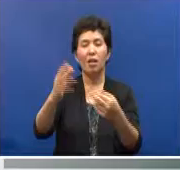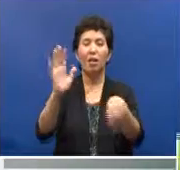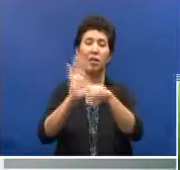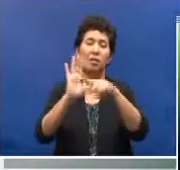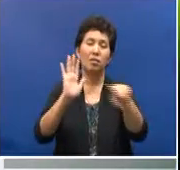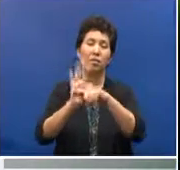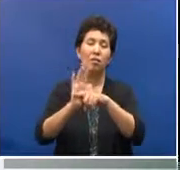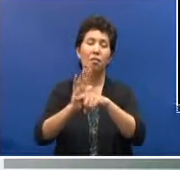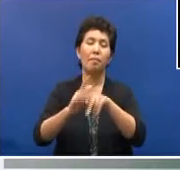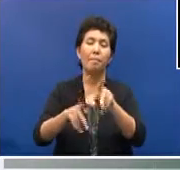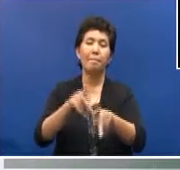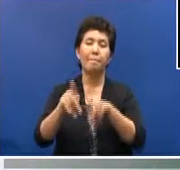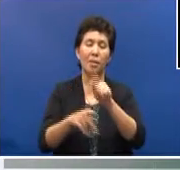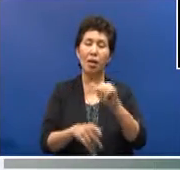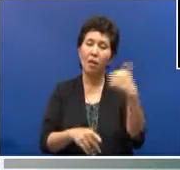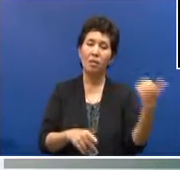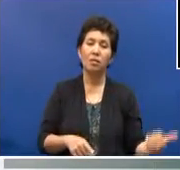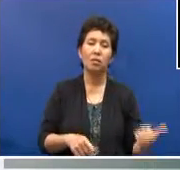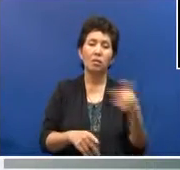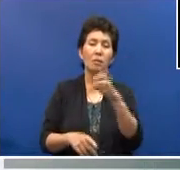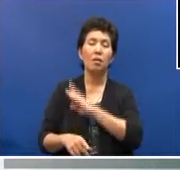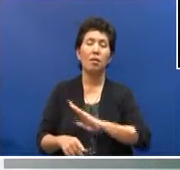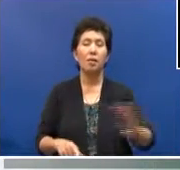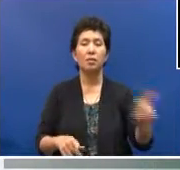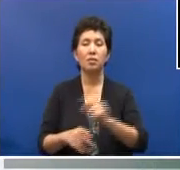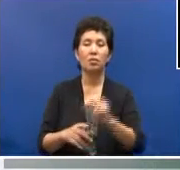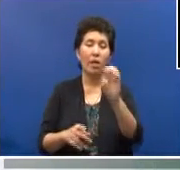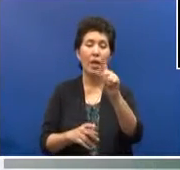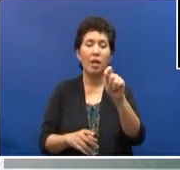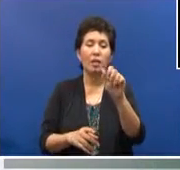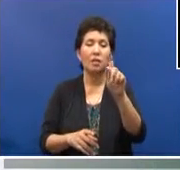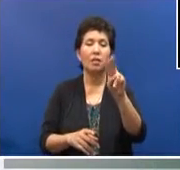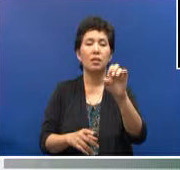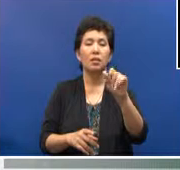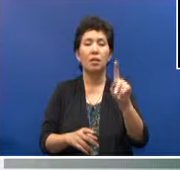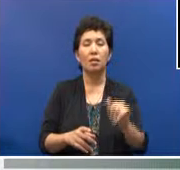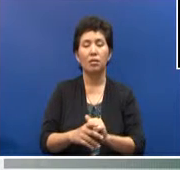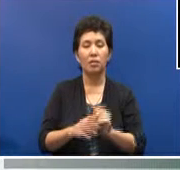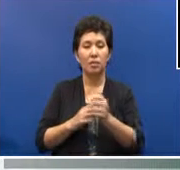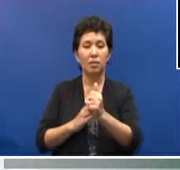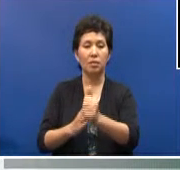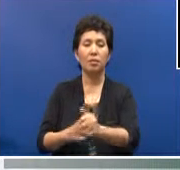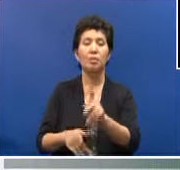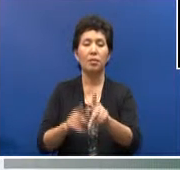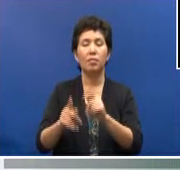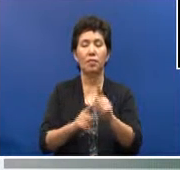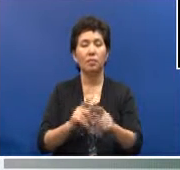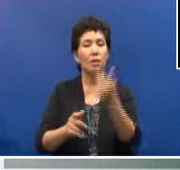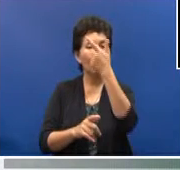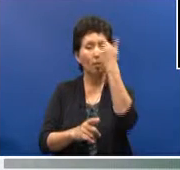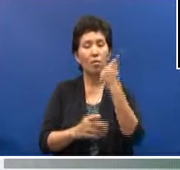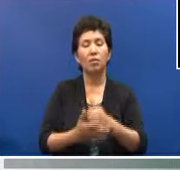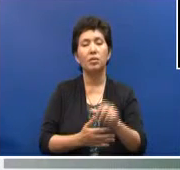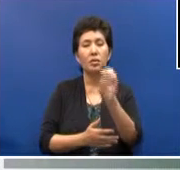of people from other racial or ethnic groups. It leads people to hate others because